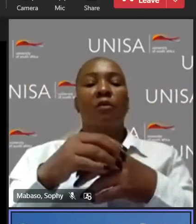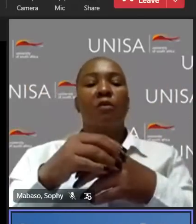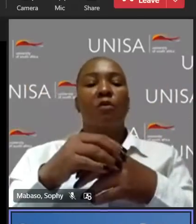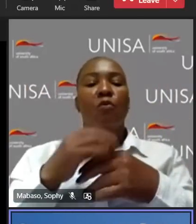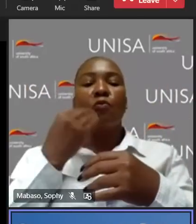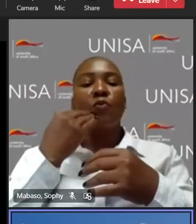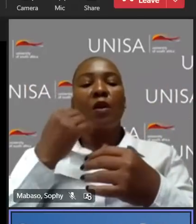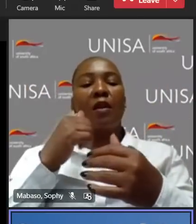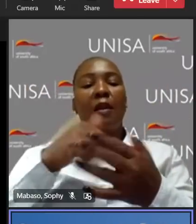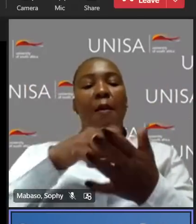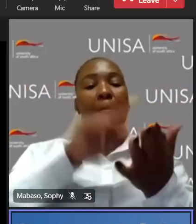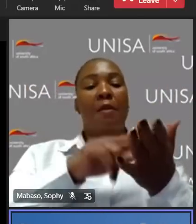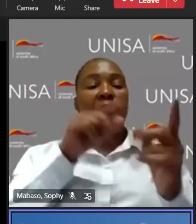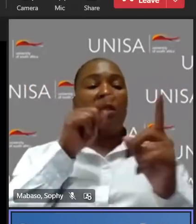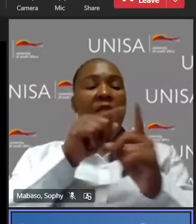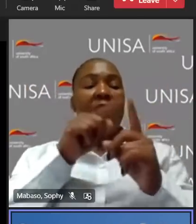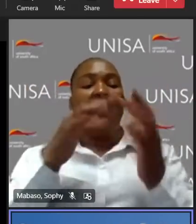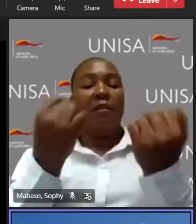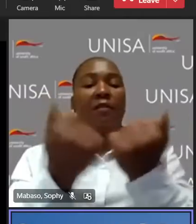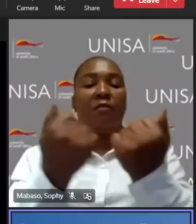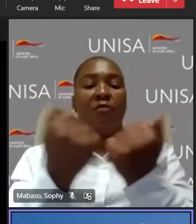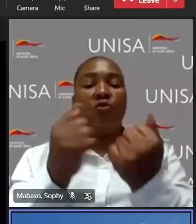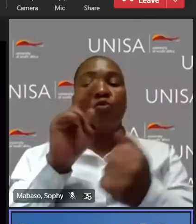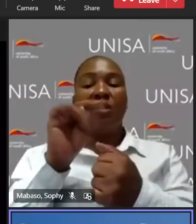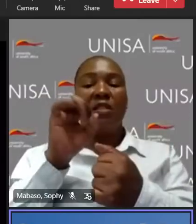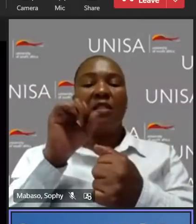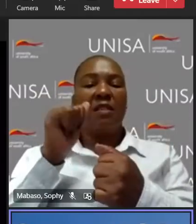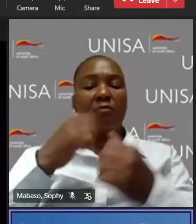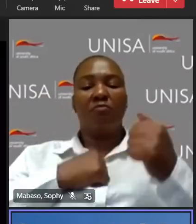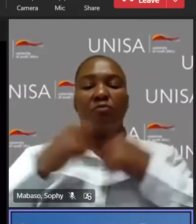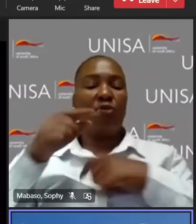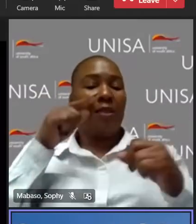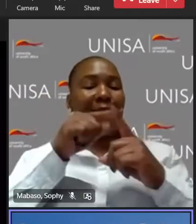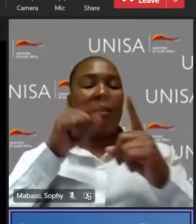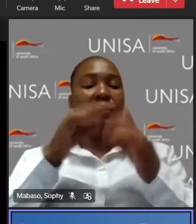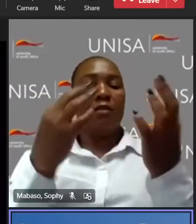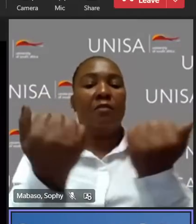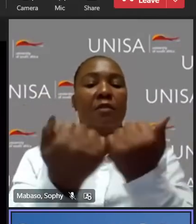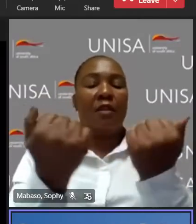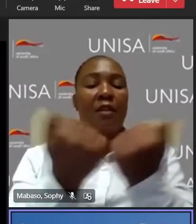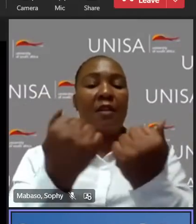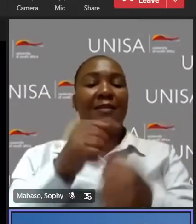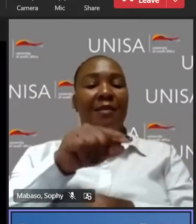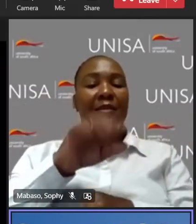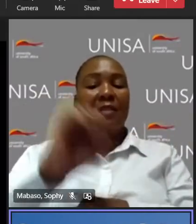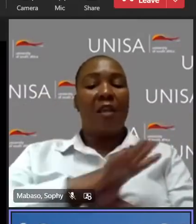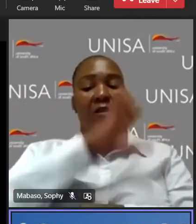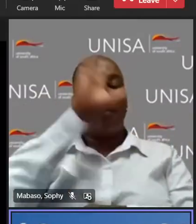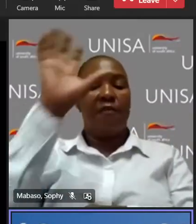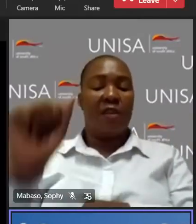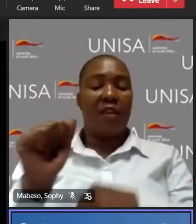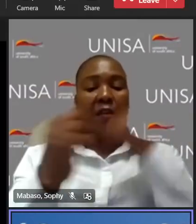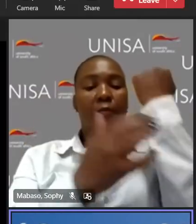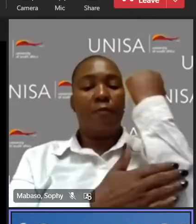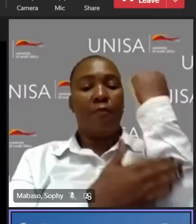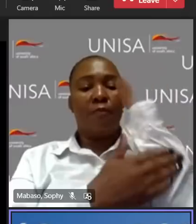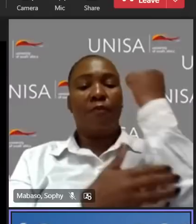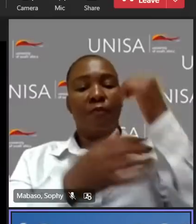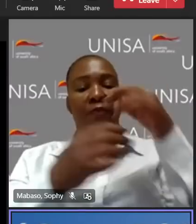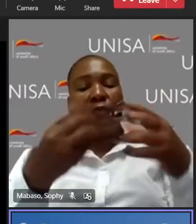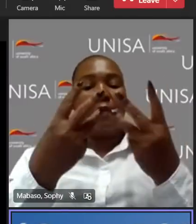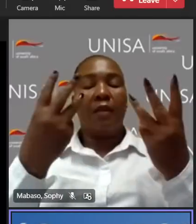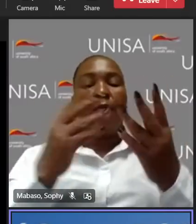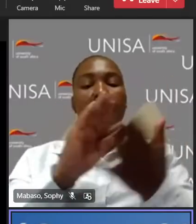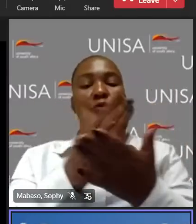apply for the bursary? UNISA does not administer the application, like I've indicated. It's South African citizens who are between the ages of